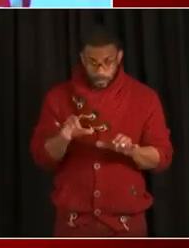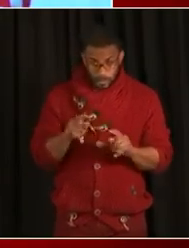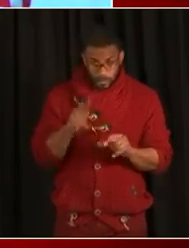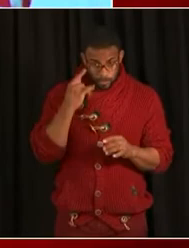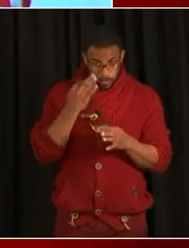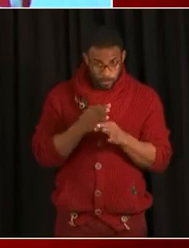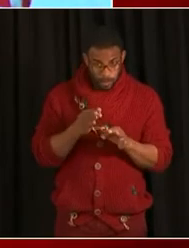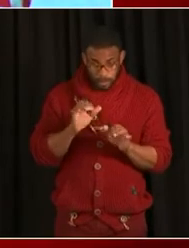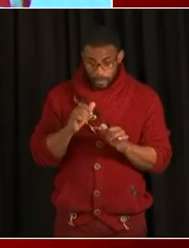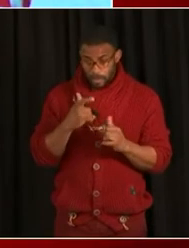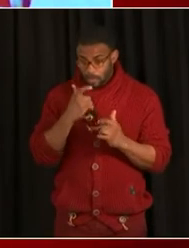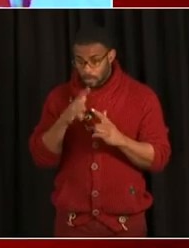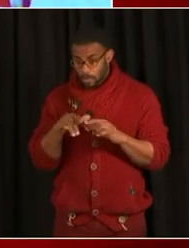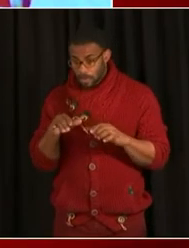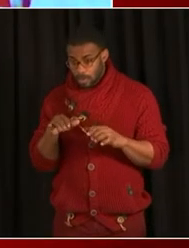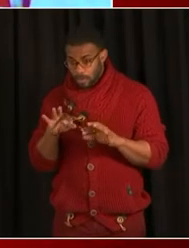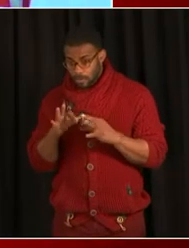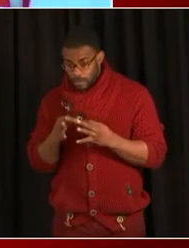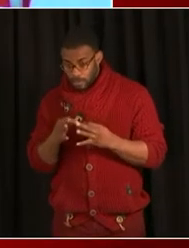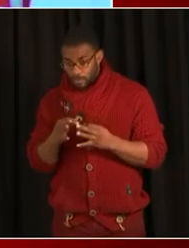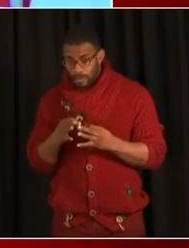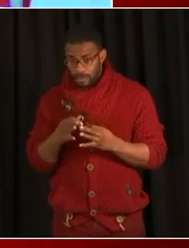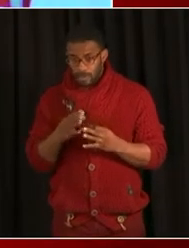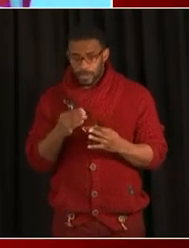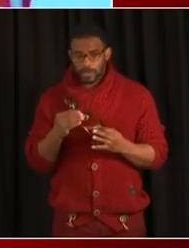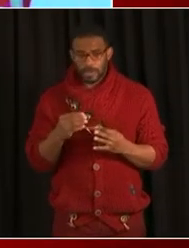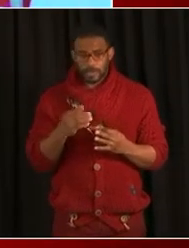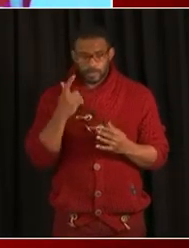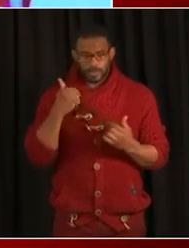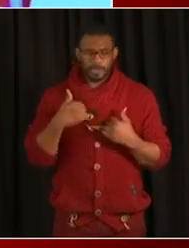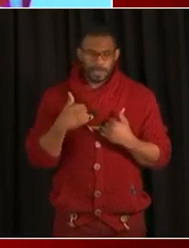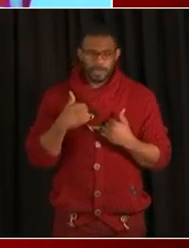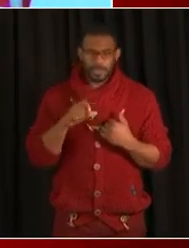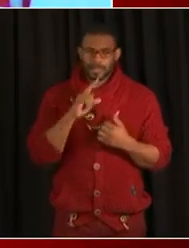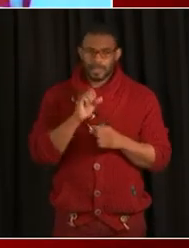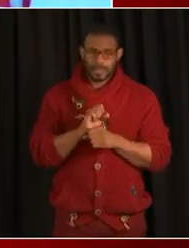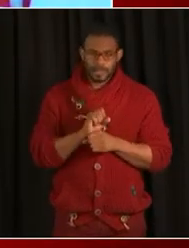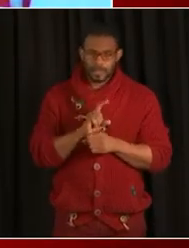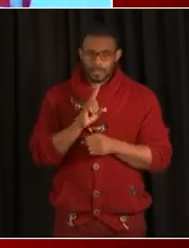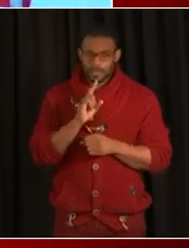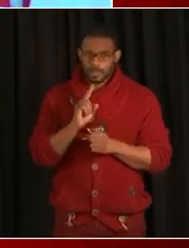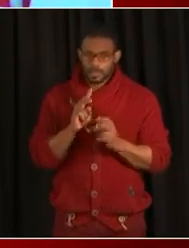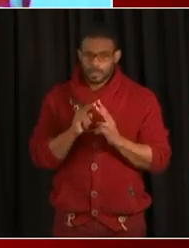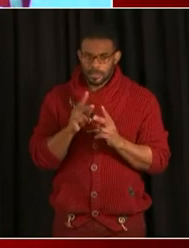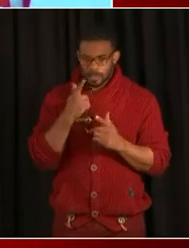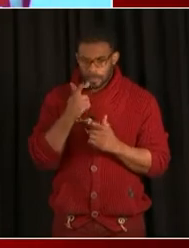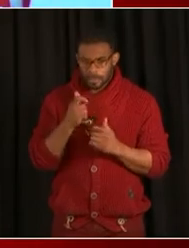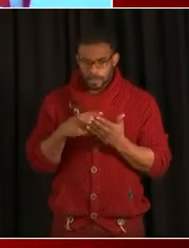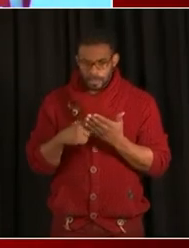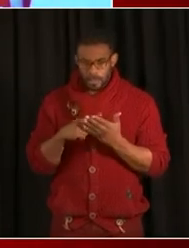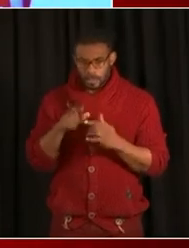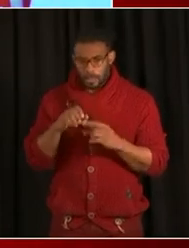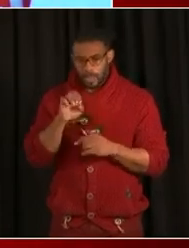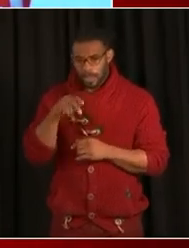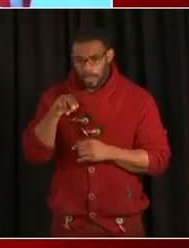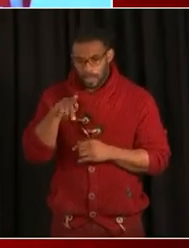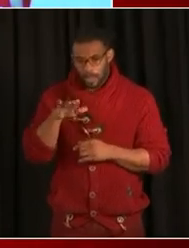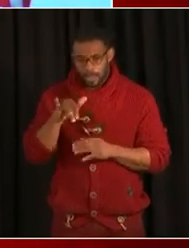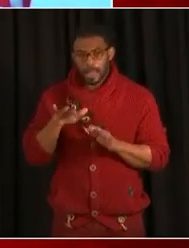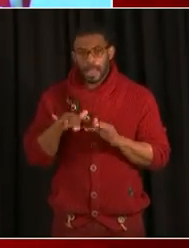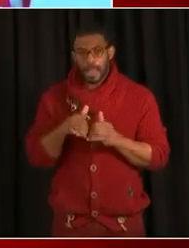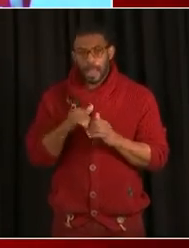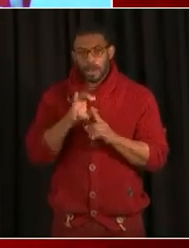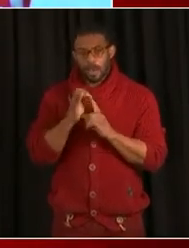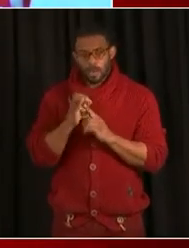do it for free? Can they watch with their families? And for me, this actually is a very interesting discussion around equity,